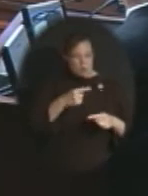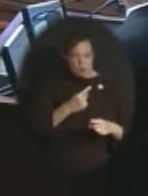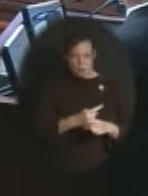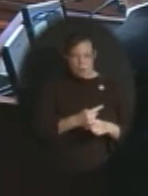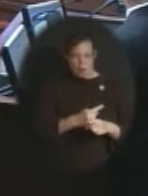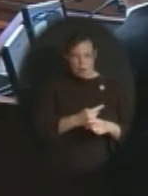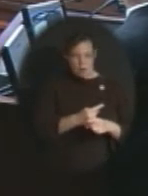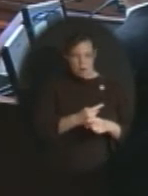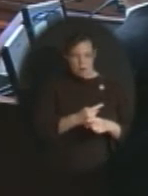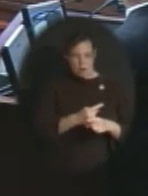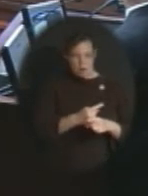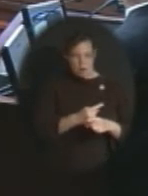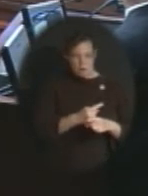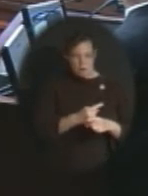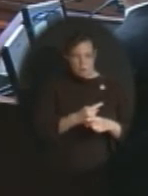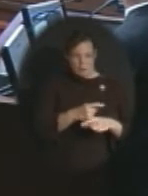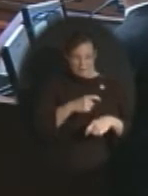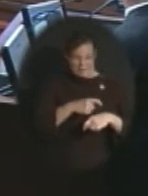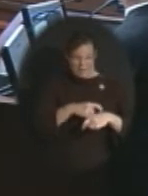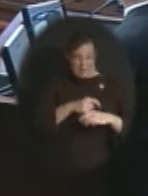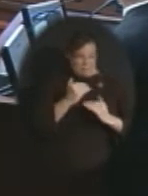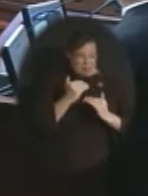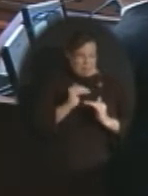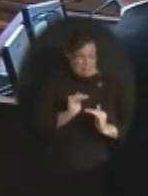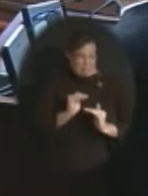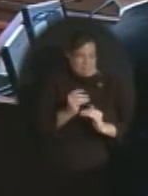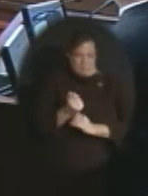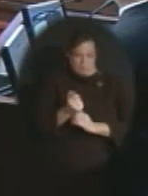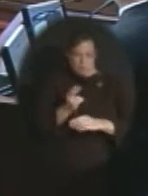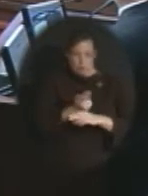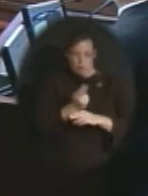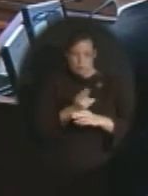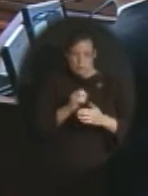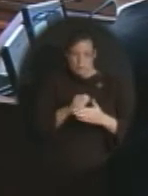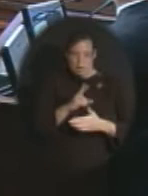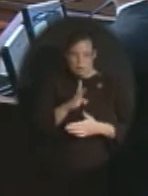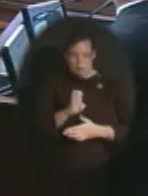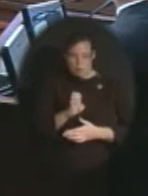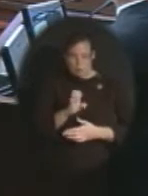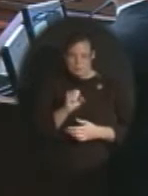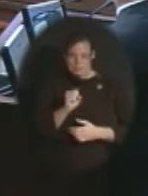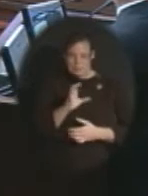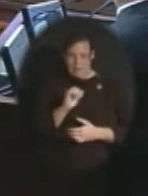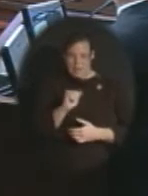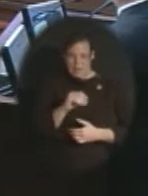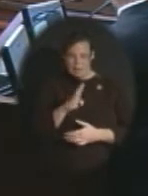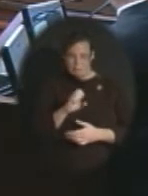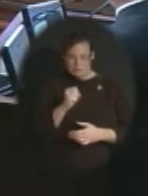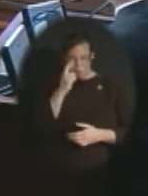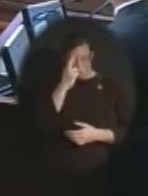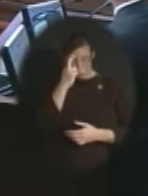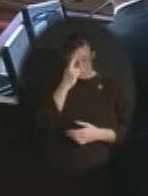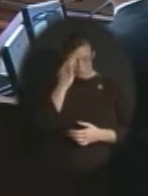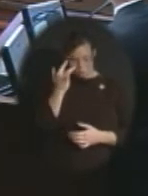we're under a time crunch a little bit to utilize those Q scabs, which is one reason why